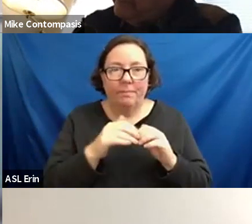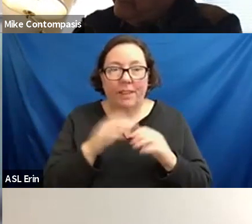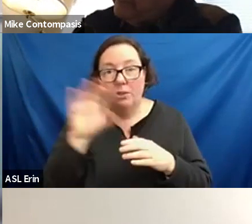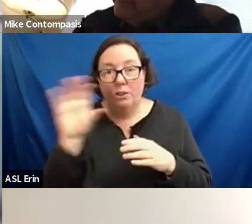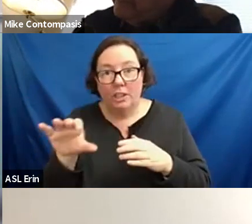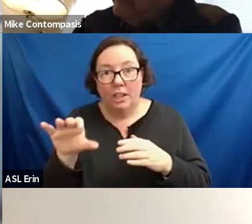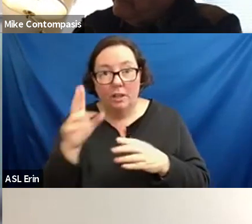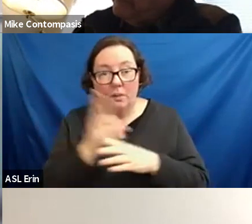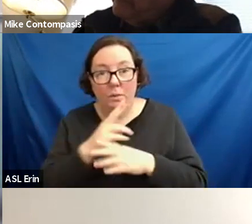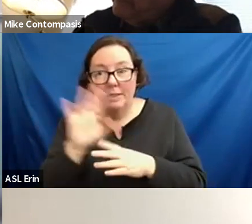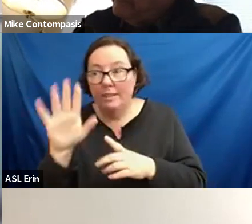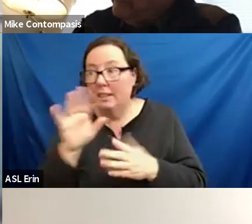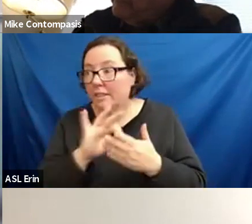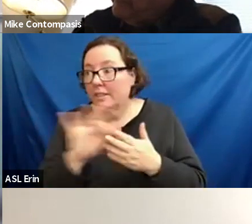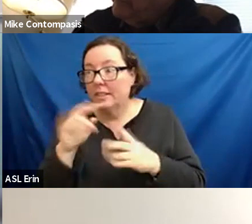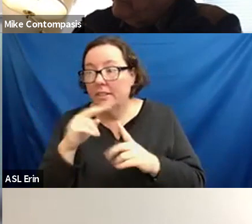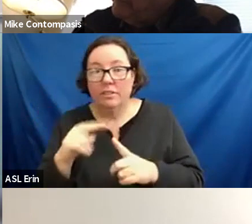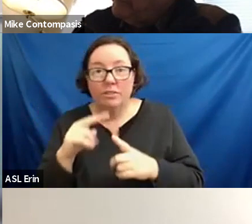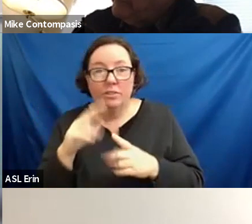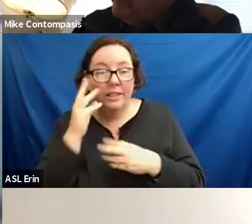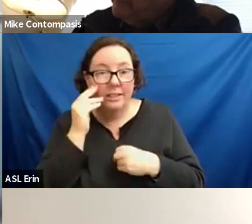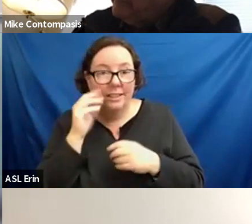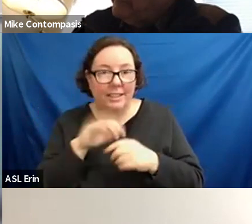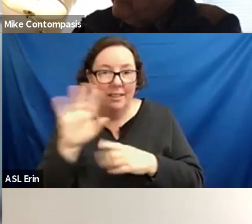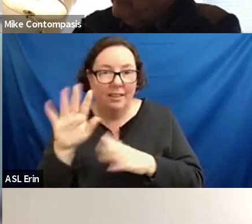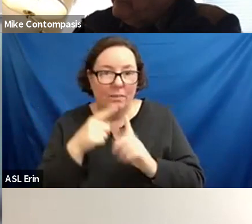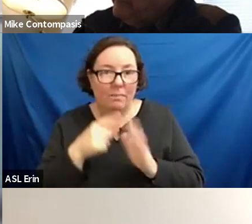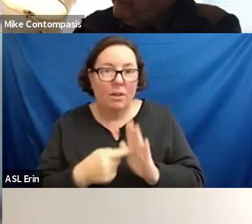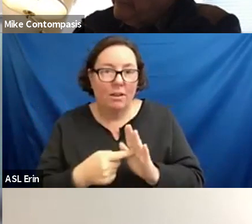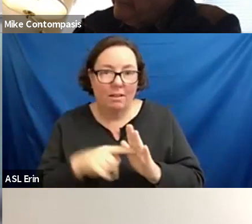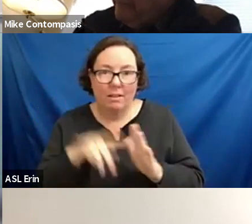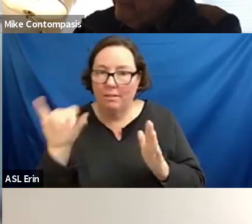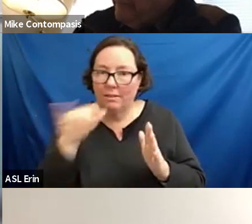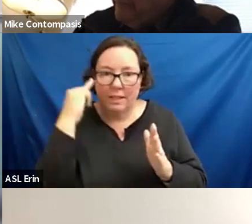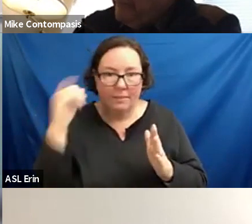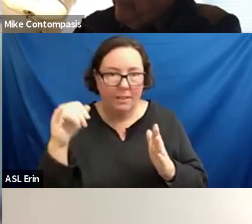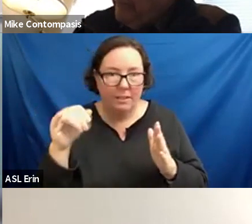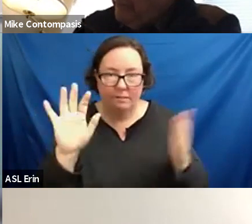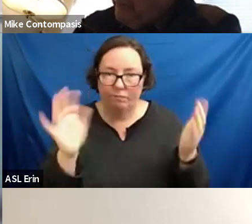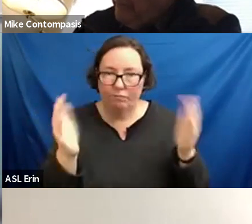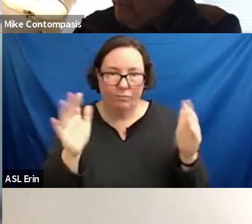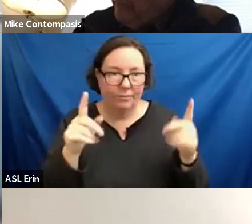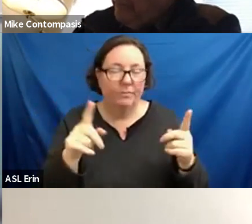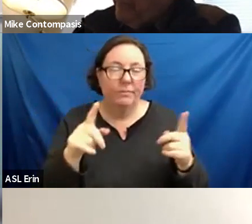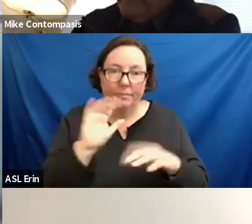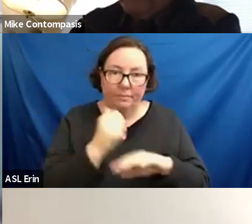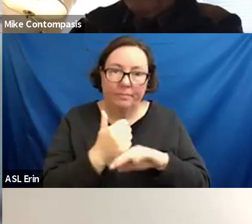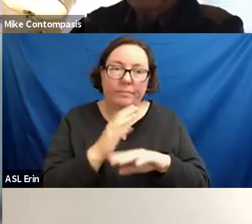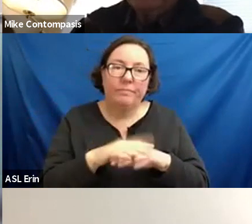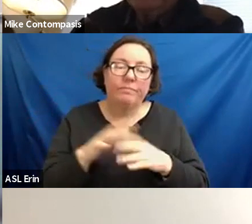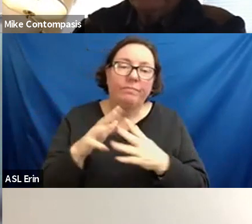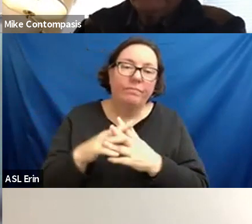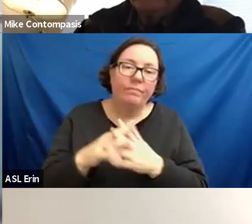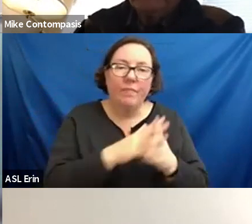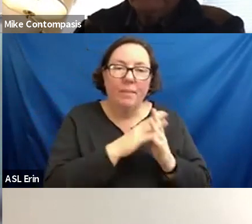Chicago uses census tract data in their model. So all of that is based off of the American Community